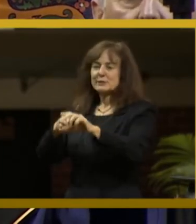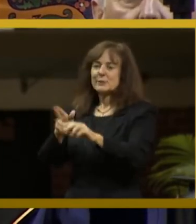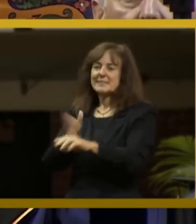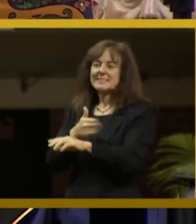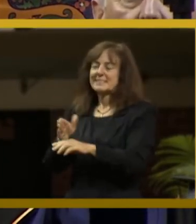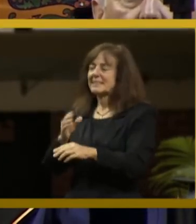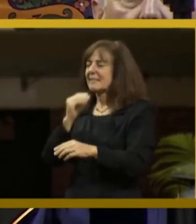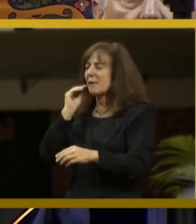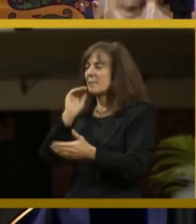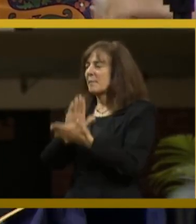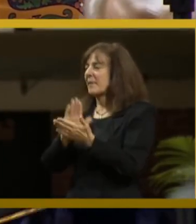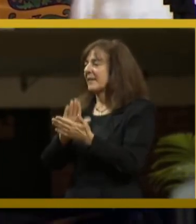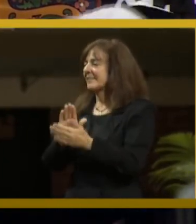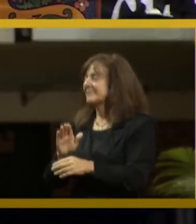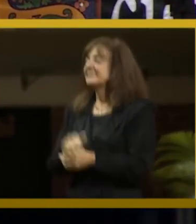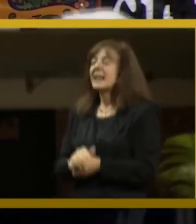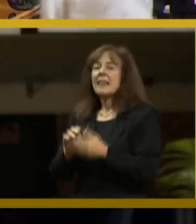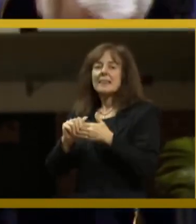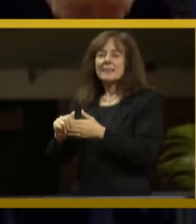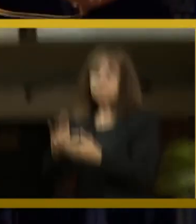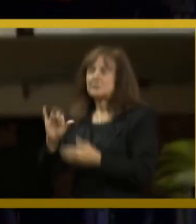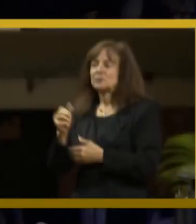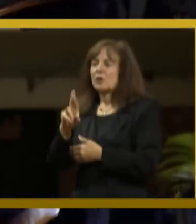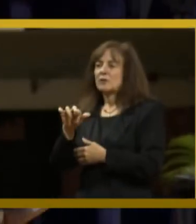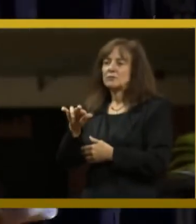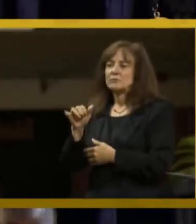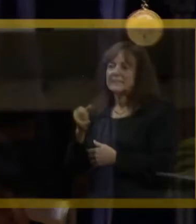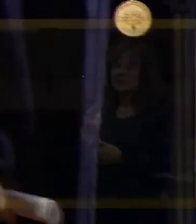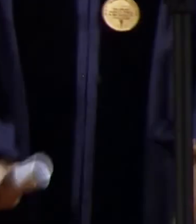singing the alma mater hymn led by Charles Rich.